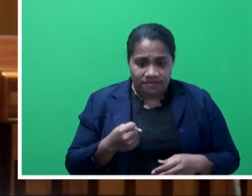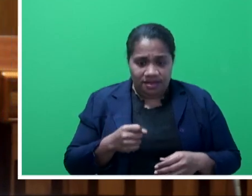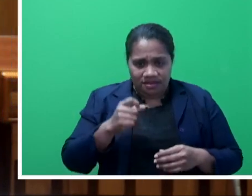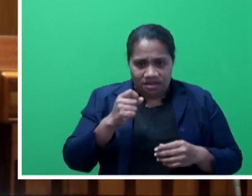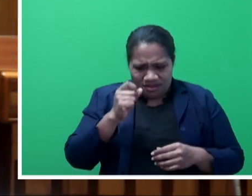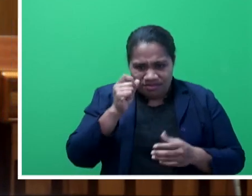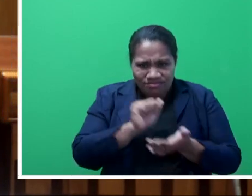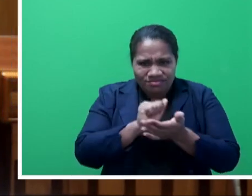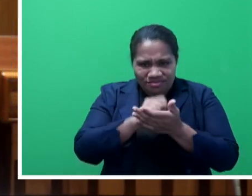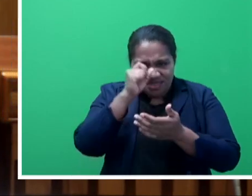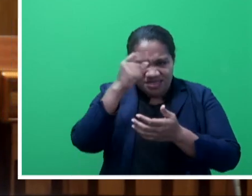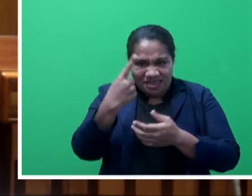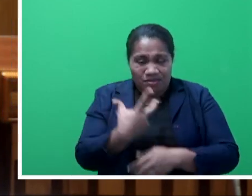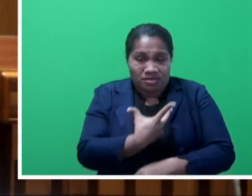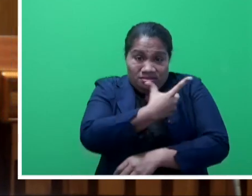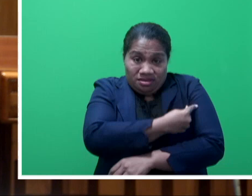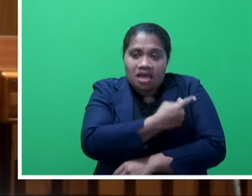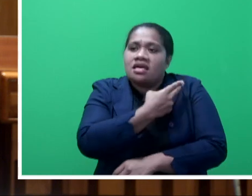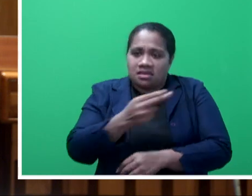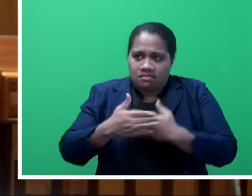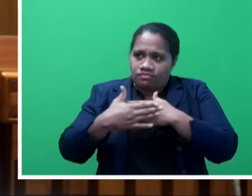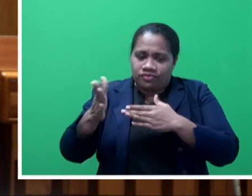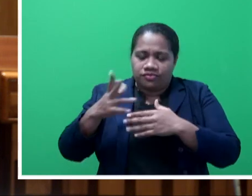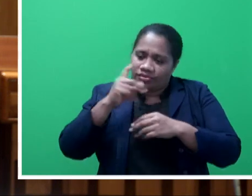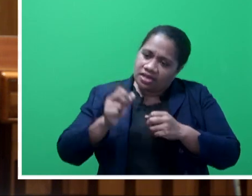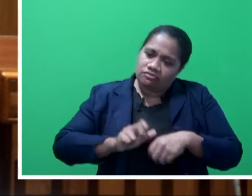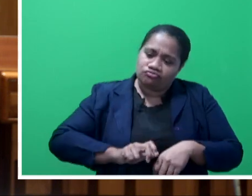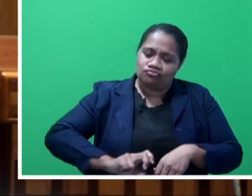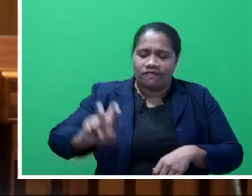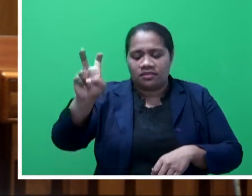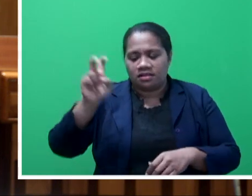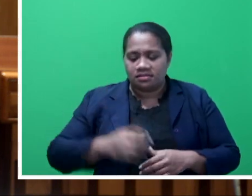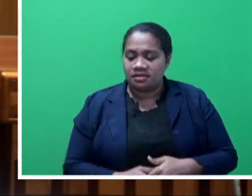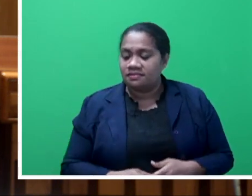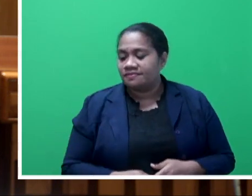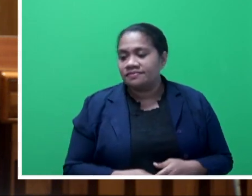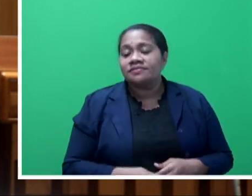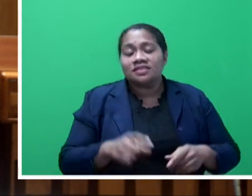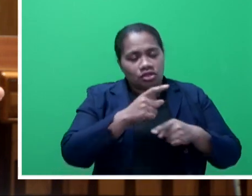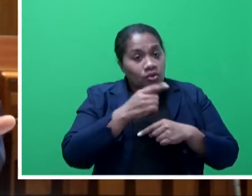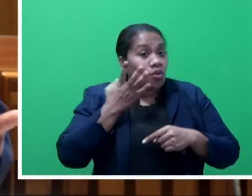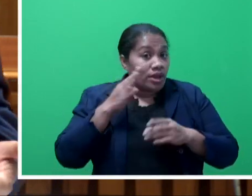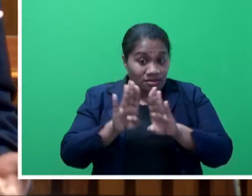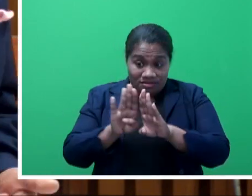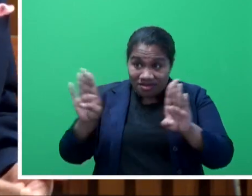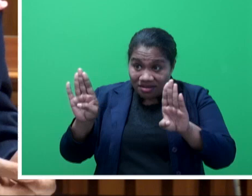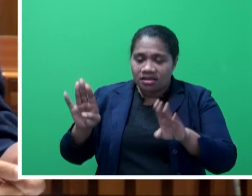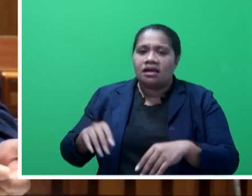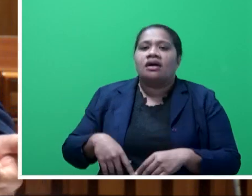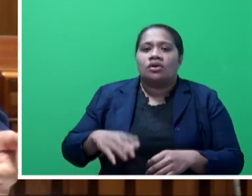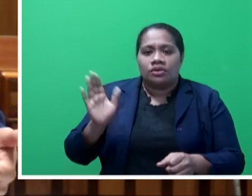And that's what we need to do. And once travel opens up, we need to ensure that our carrier will be